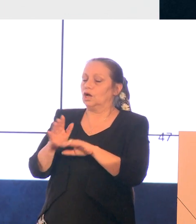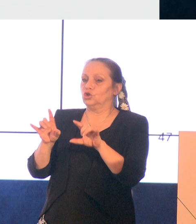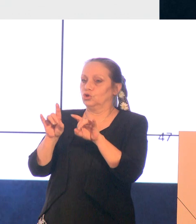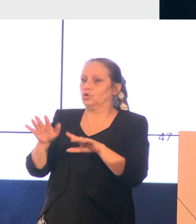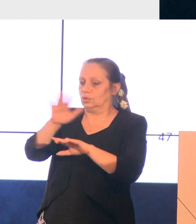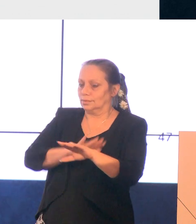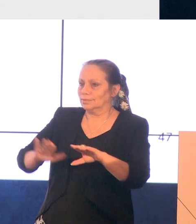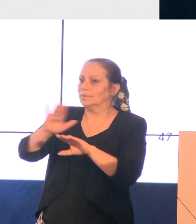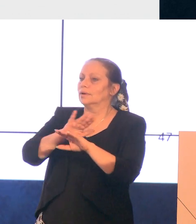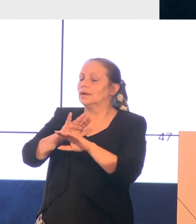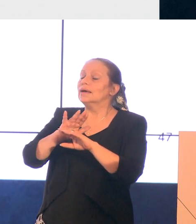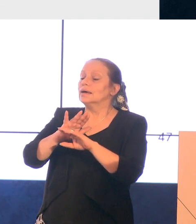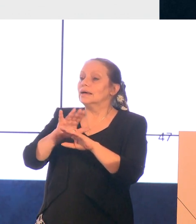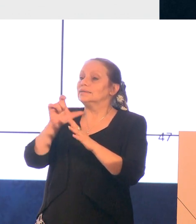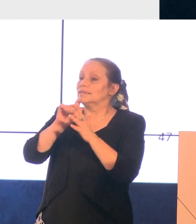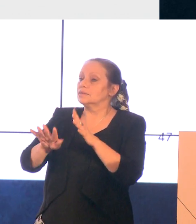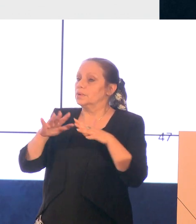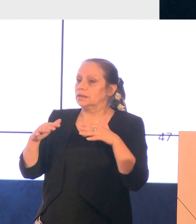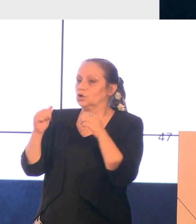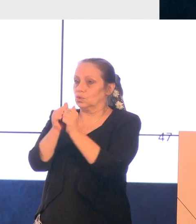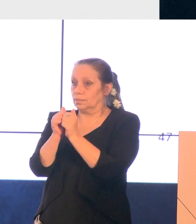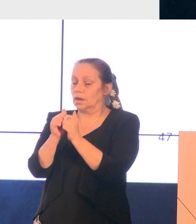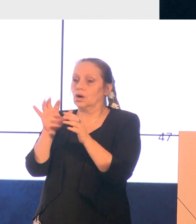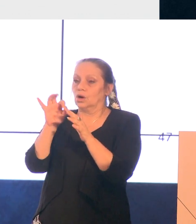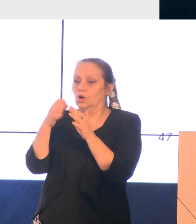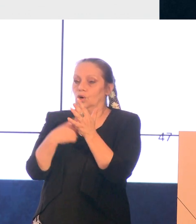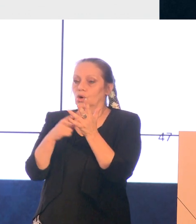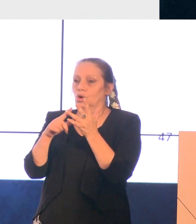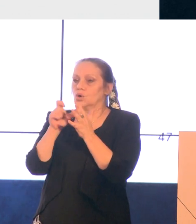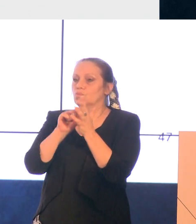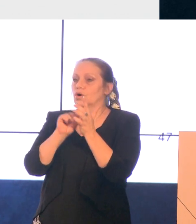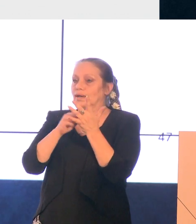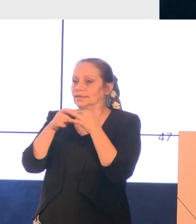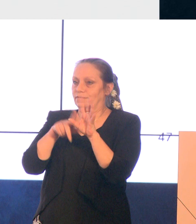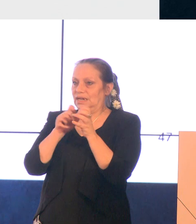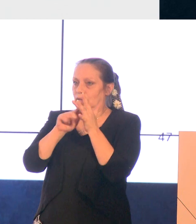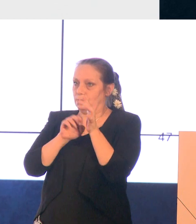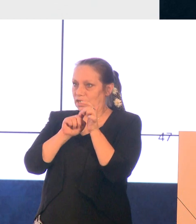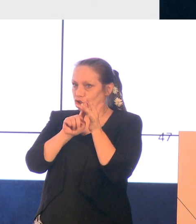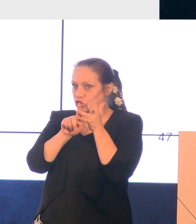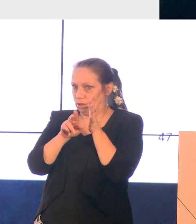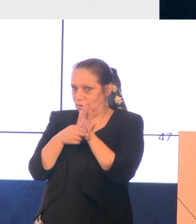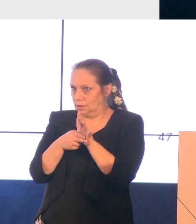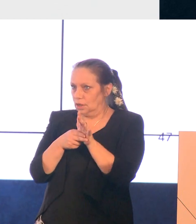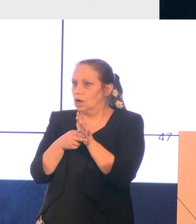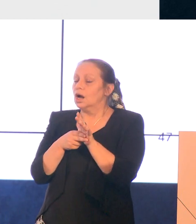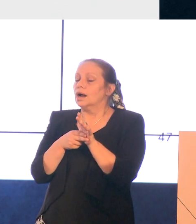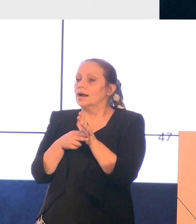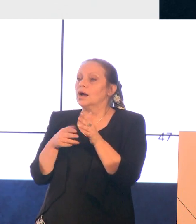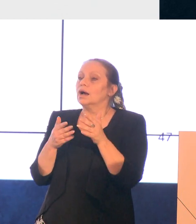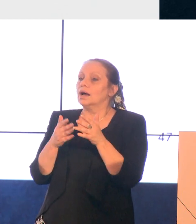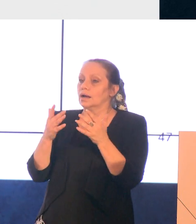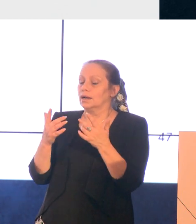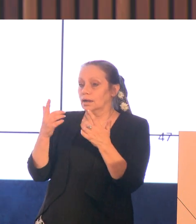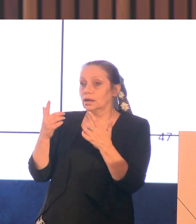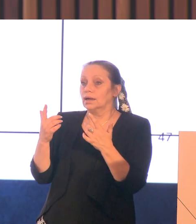national disability agreement. The Productivity Commission in January recommended a new NDA to